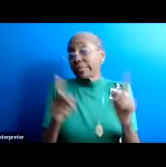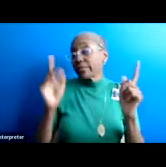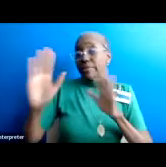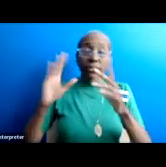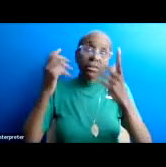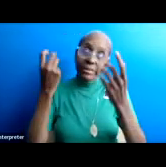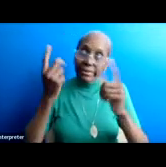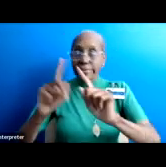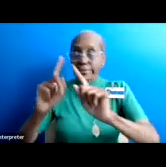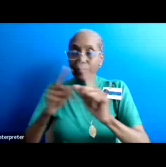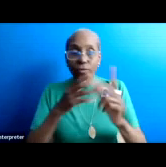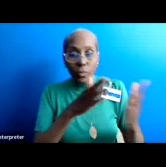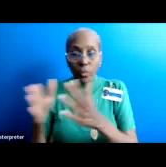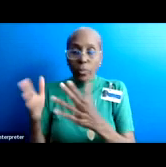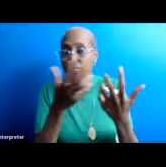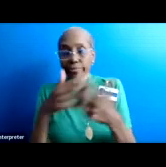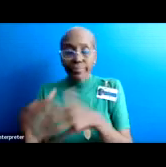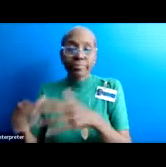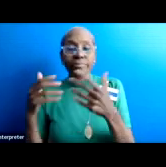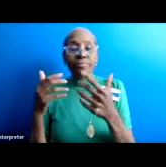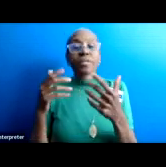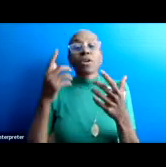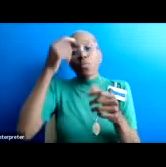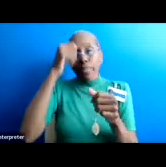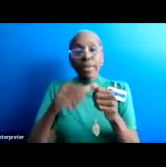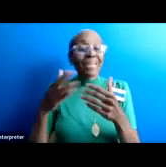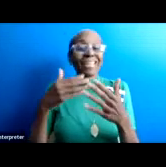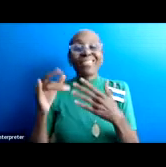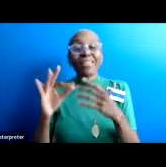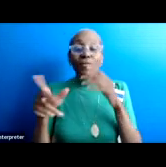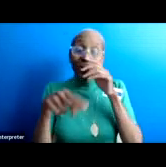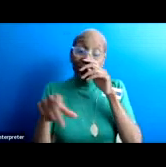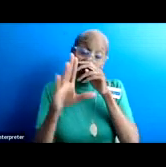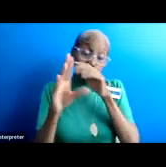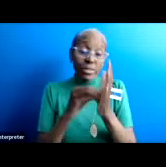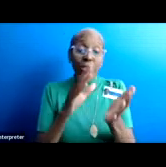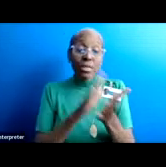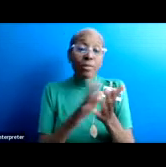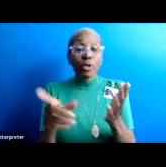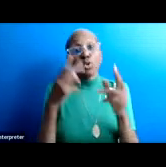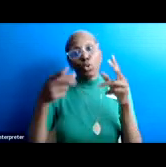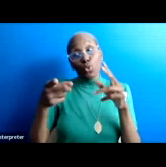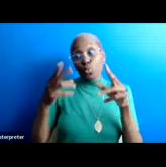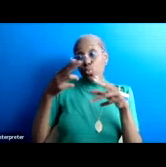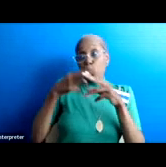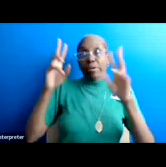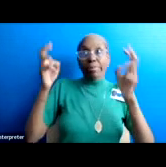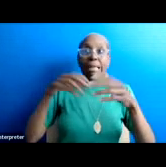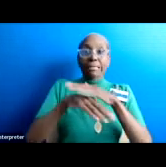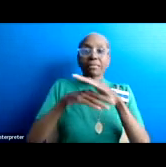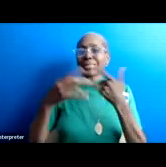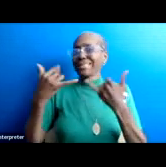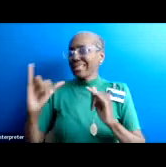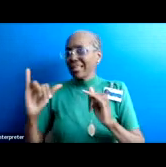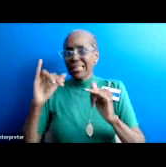multiple ways to do stuff. And then just remember that even if you make your document what you consider accessible, there may still